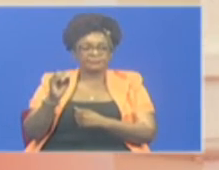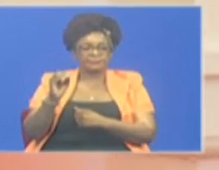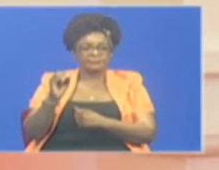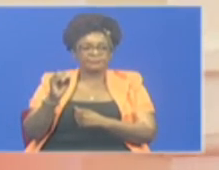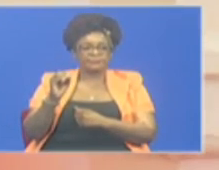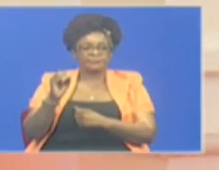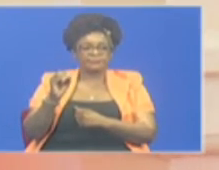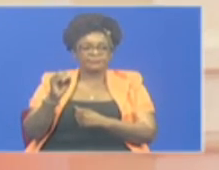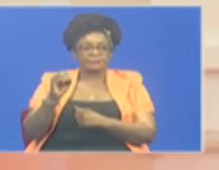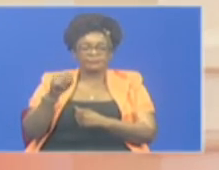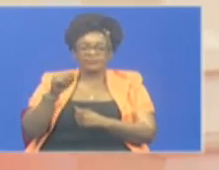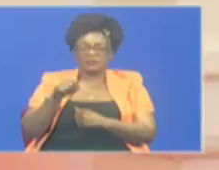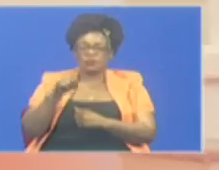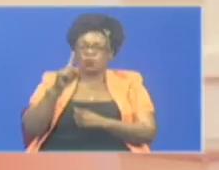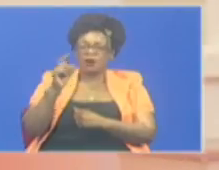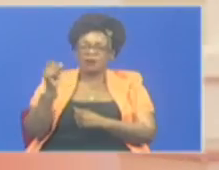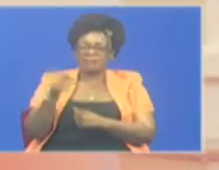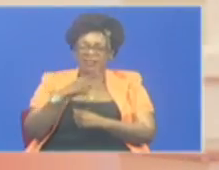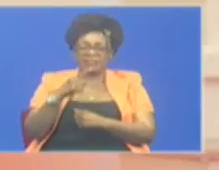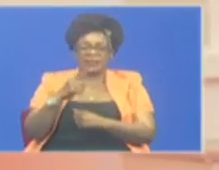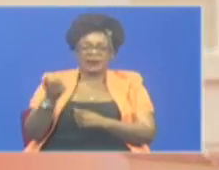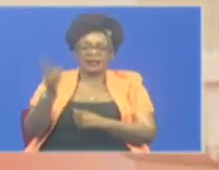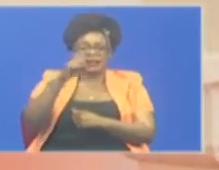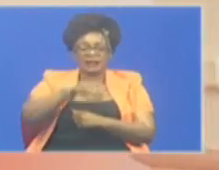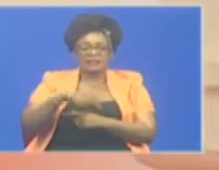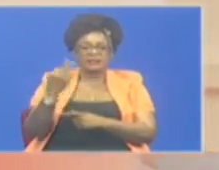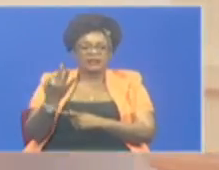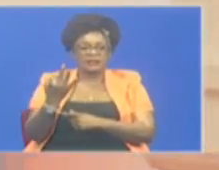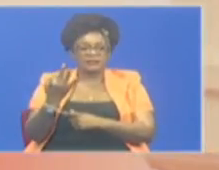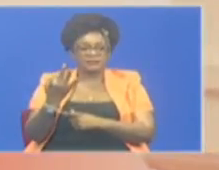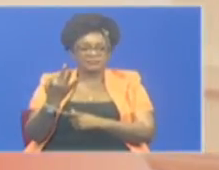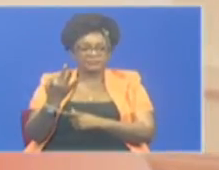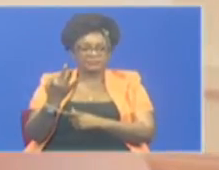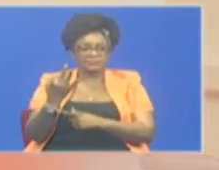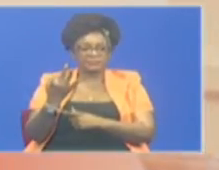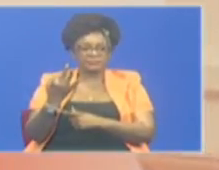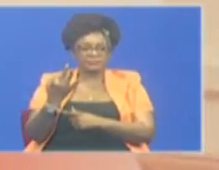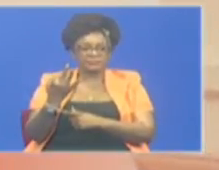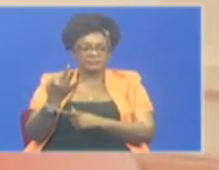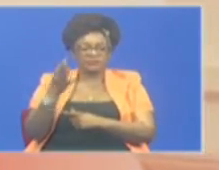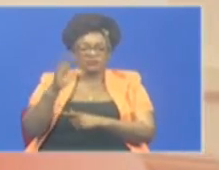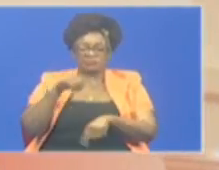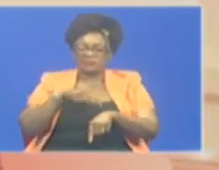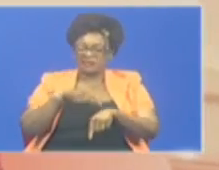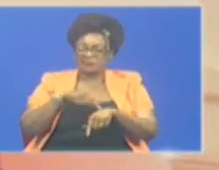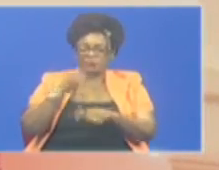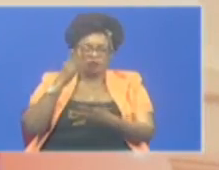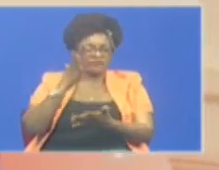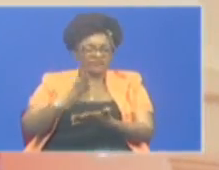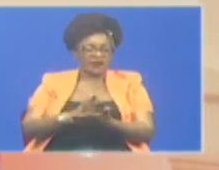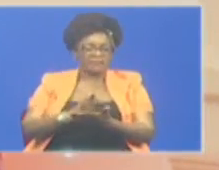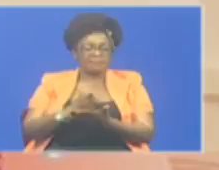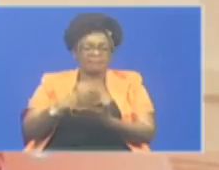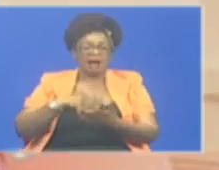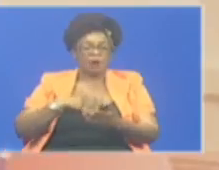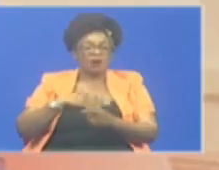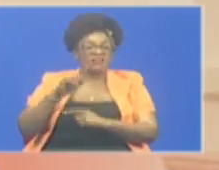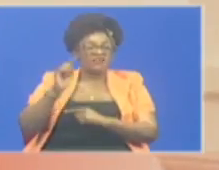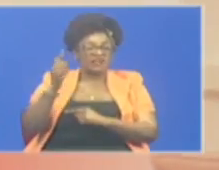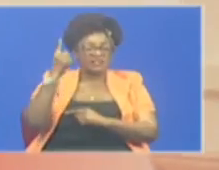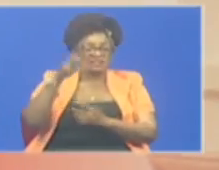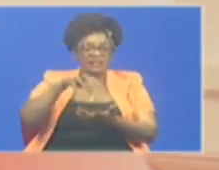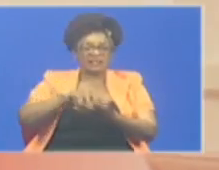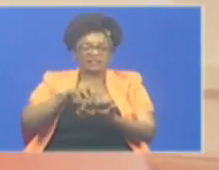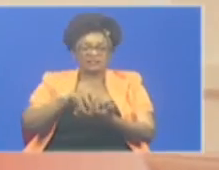marks exactly 1 month and 3 days since the first confirmed cases of the